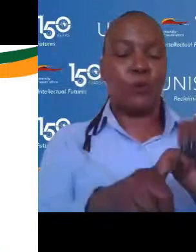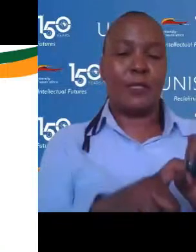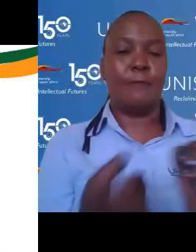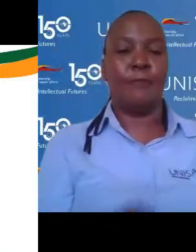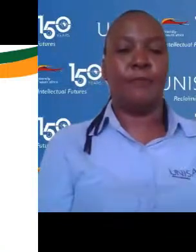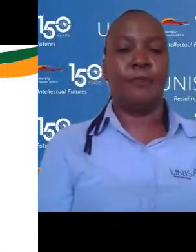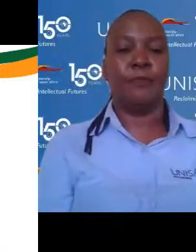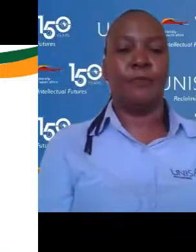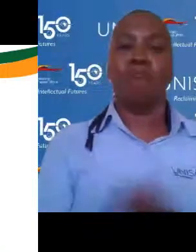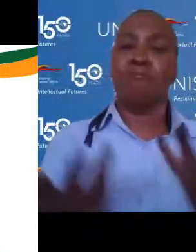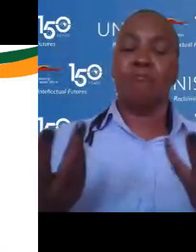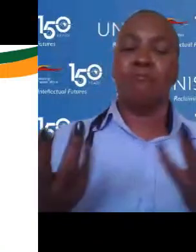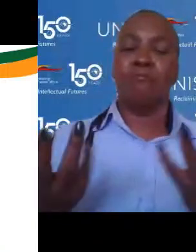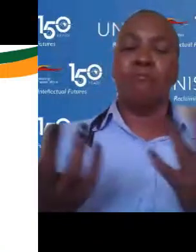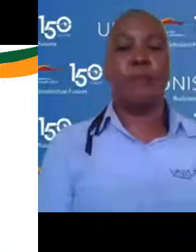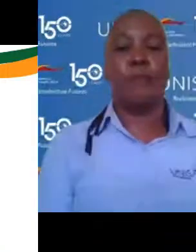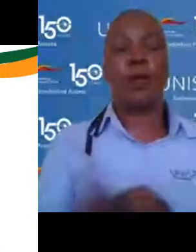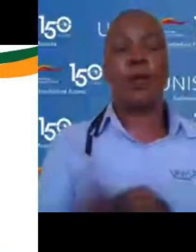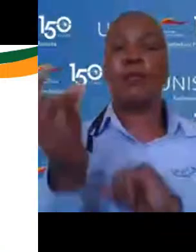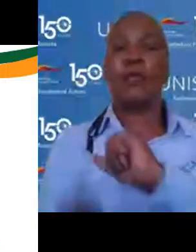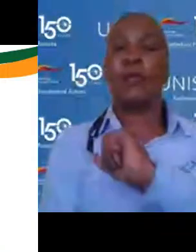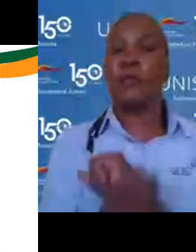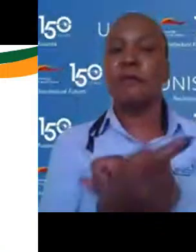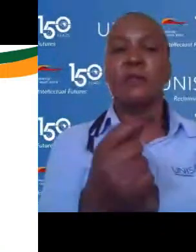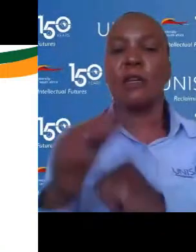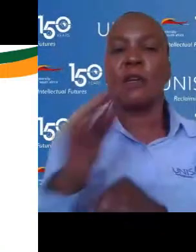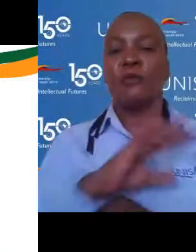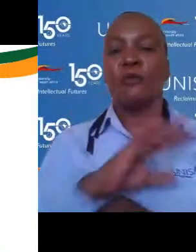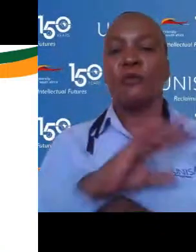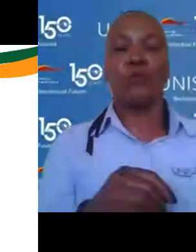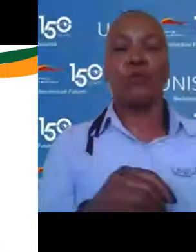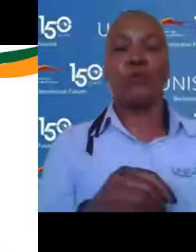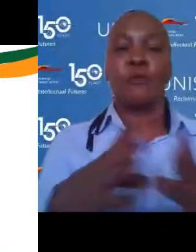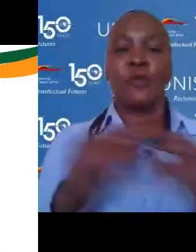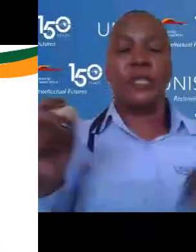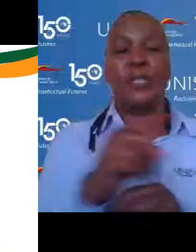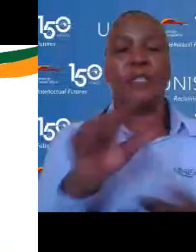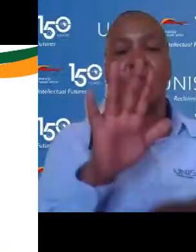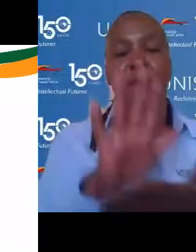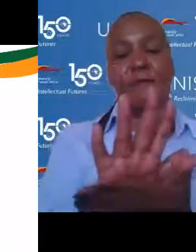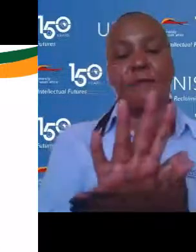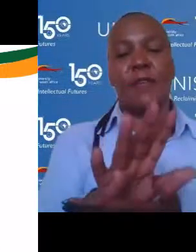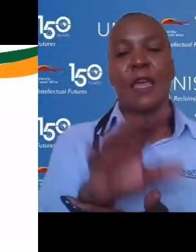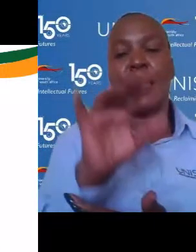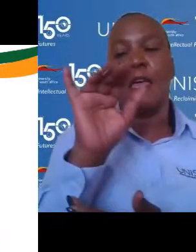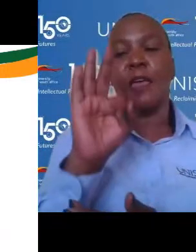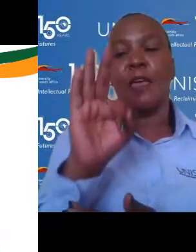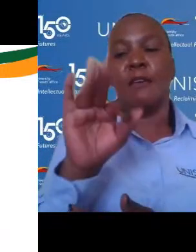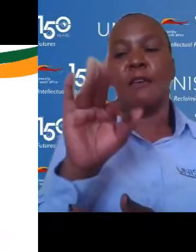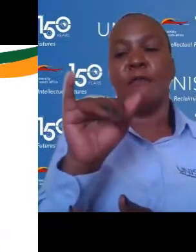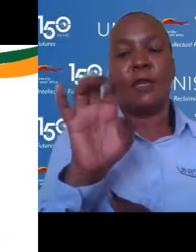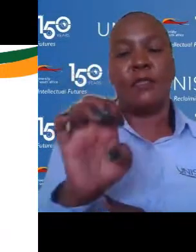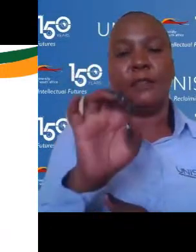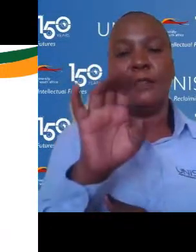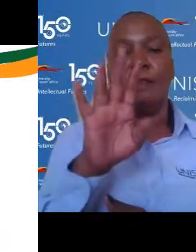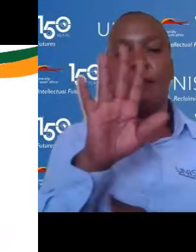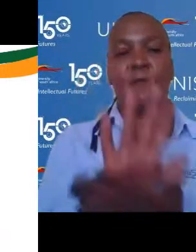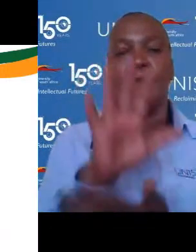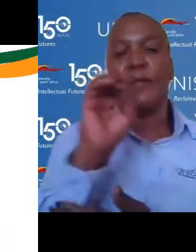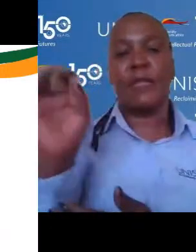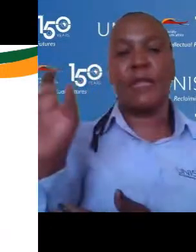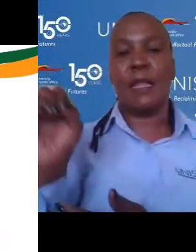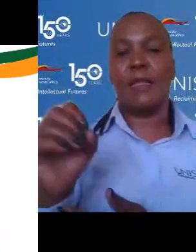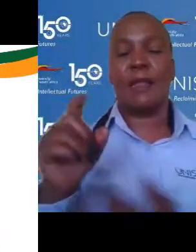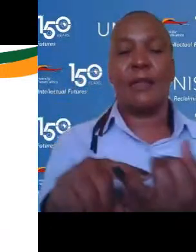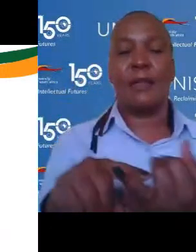So, what happens if I do not complete the FYE 1500 and FYE 1600? What happens to